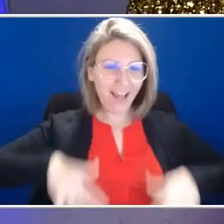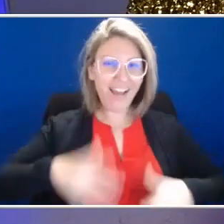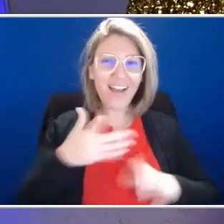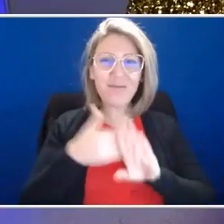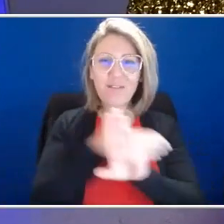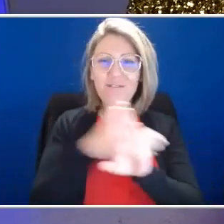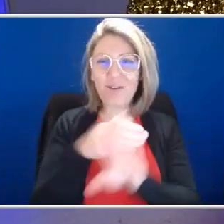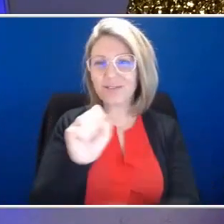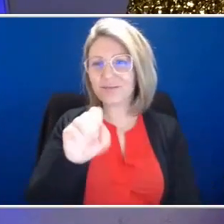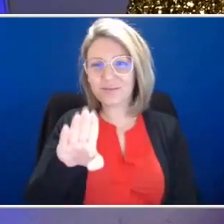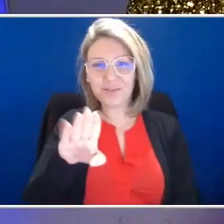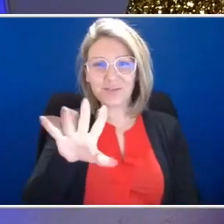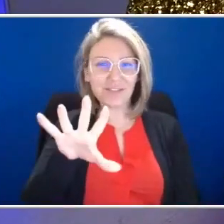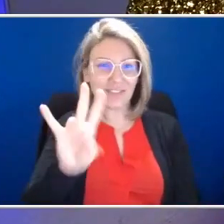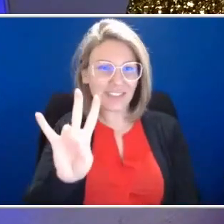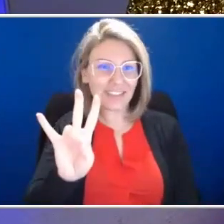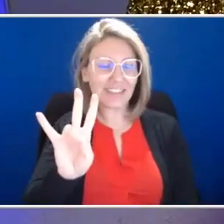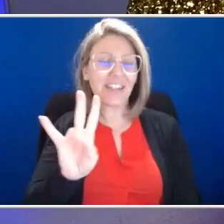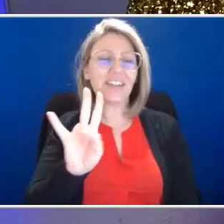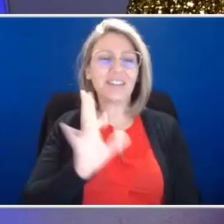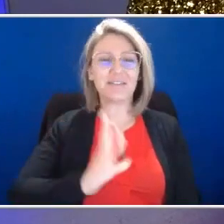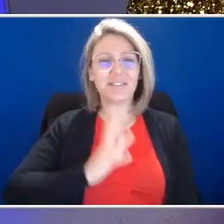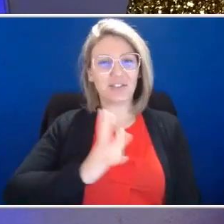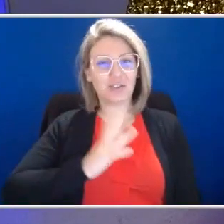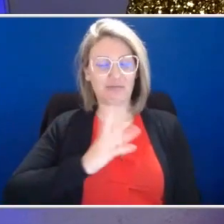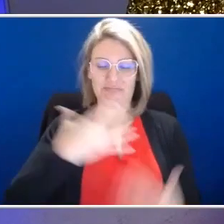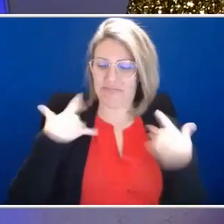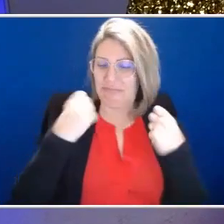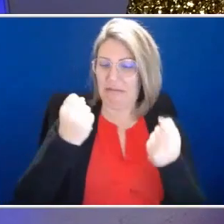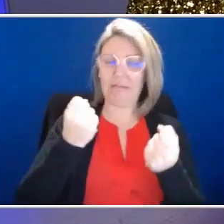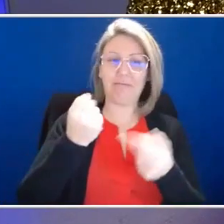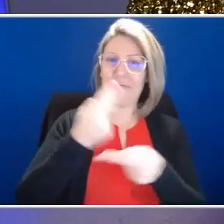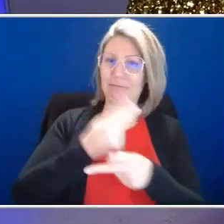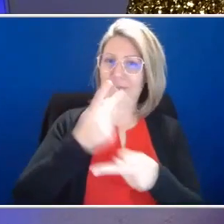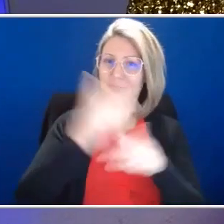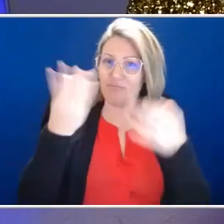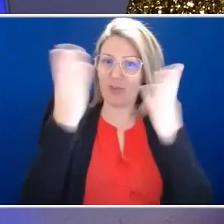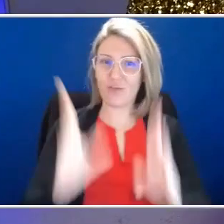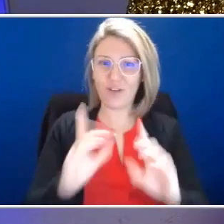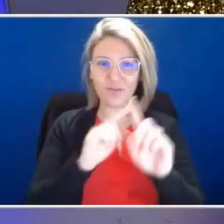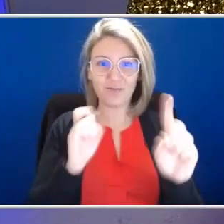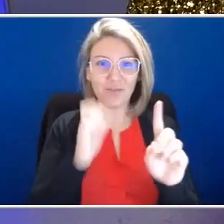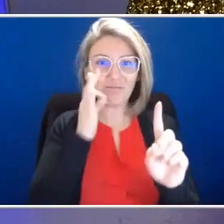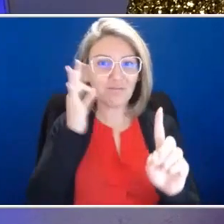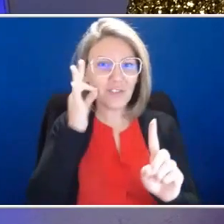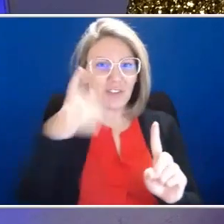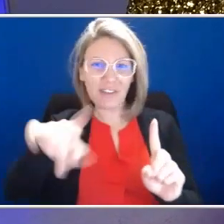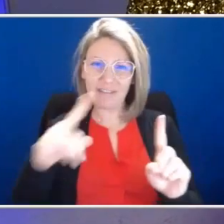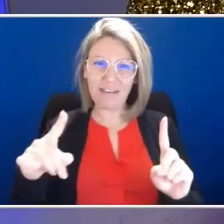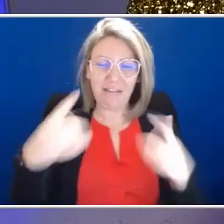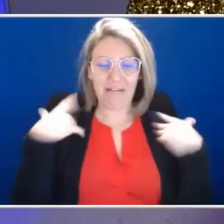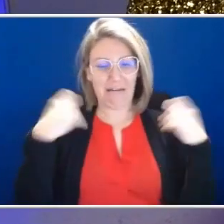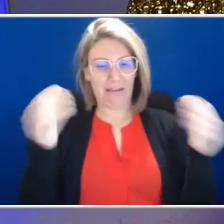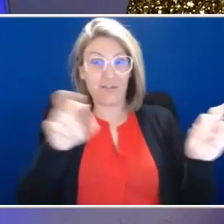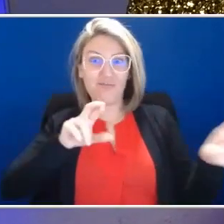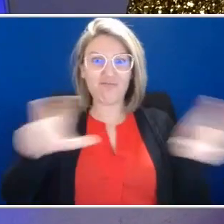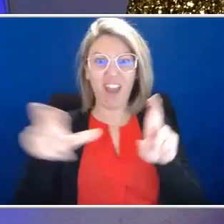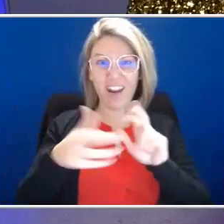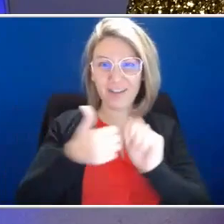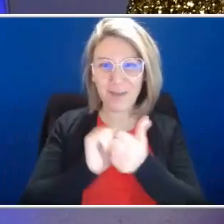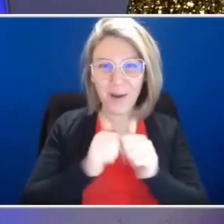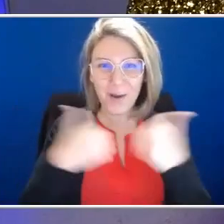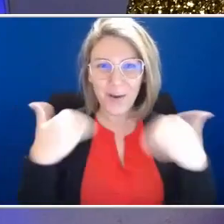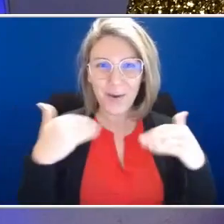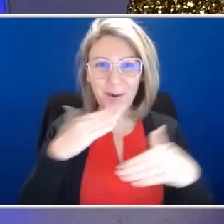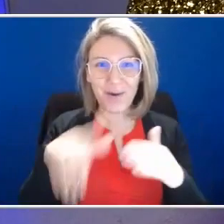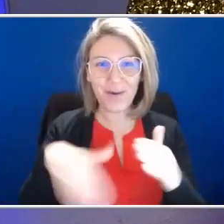the official healthcare partner of the Chiefs. We can tell you they are healthy and ready to compete. We will all be watching and cheering them